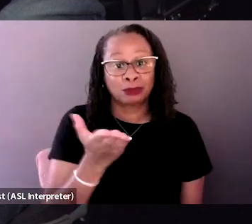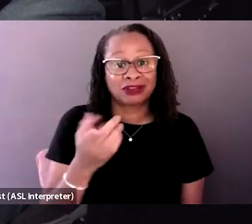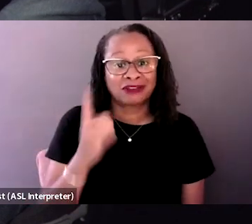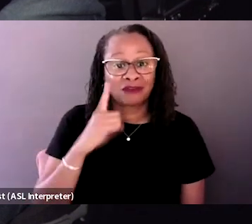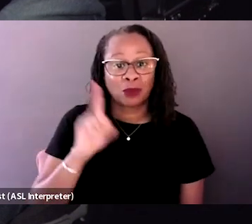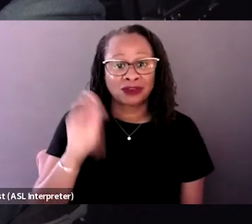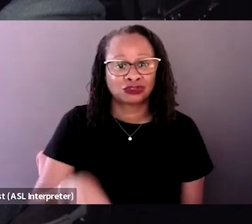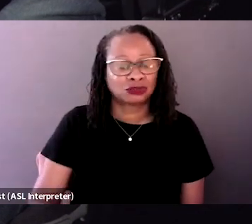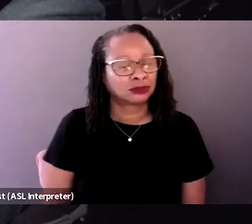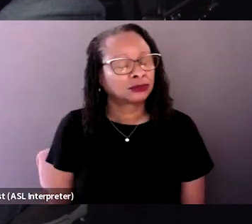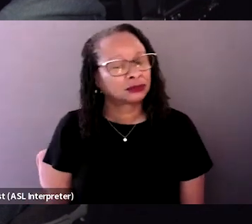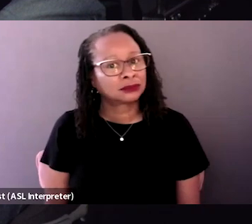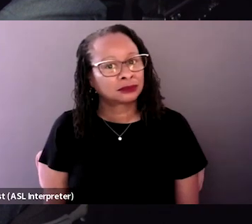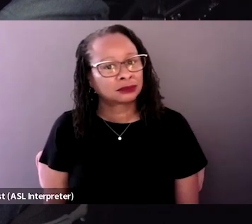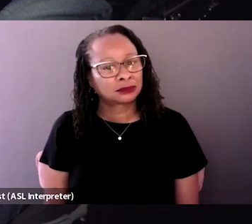will bring you the.